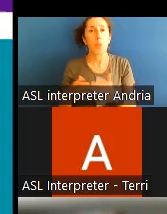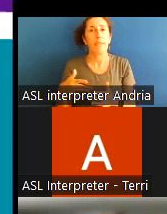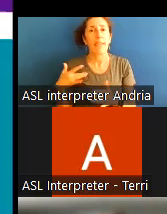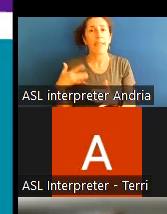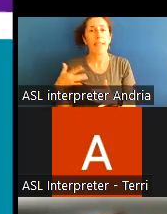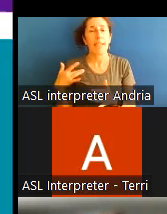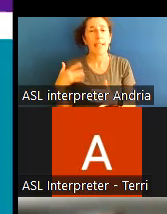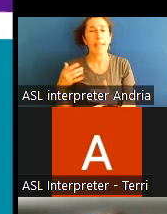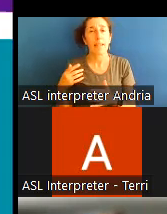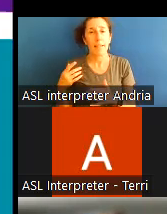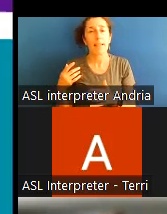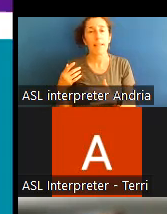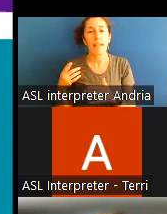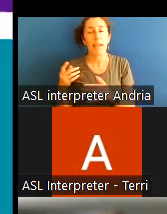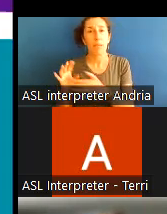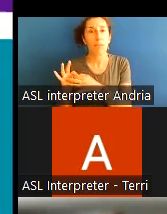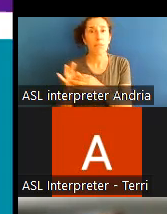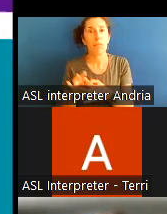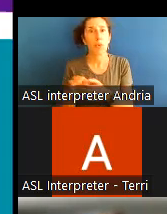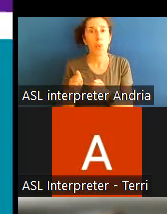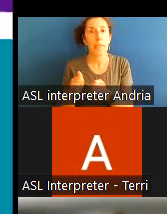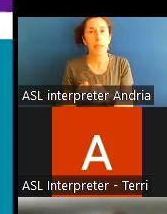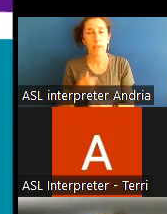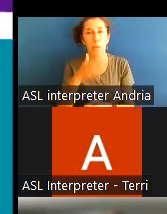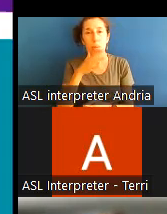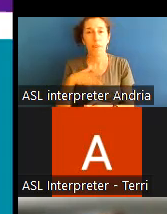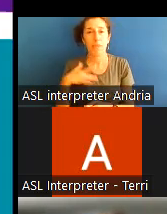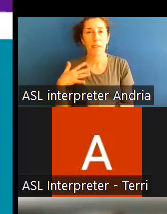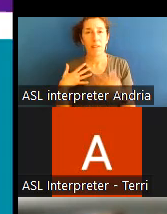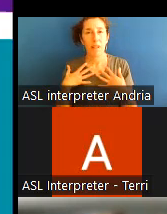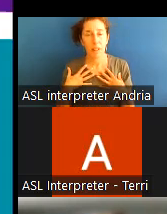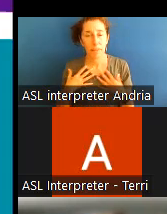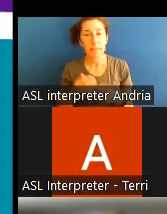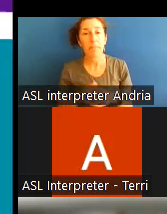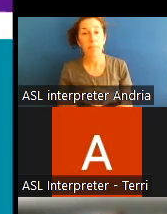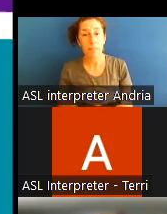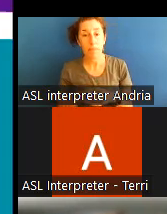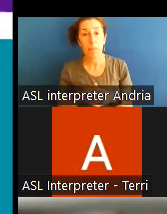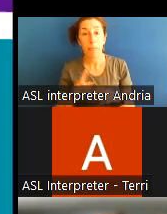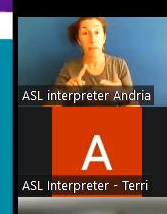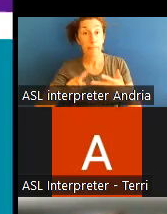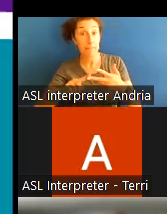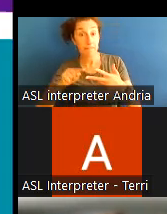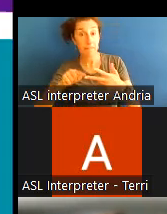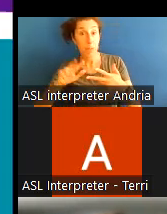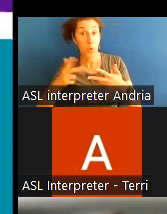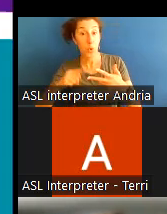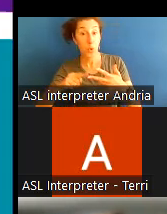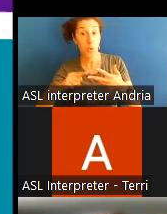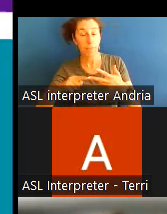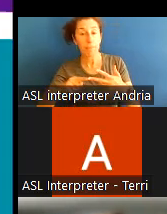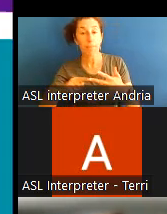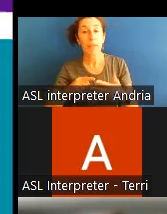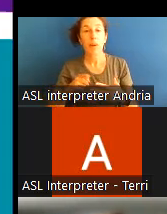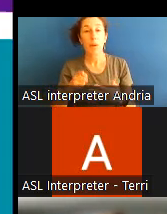they said they really, truly wanted them to counteract the gaslighting. And so